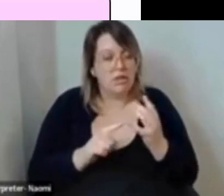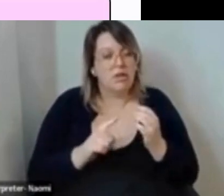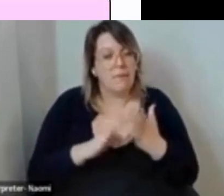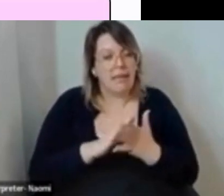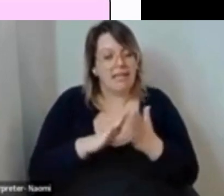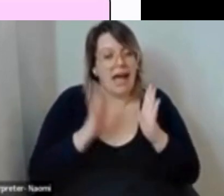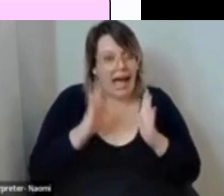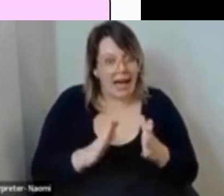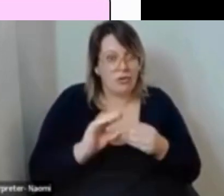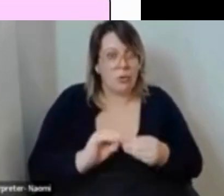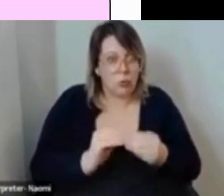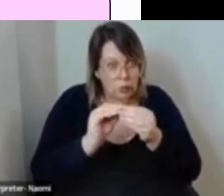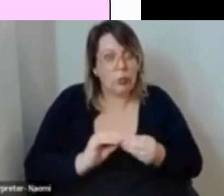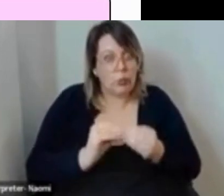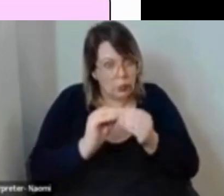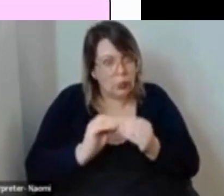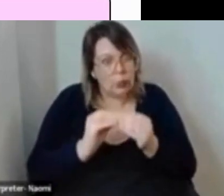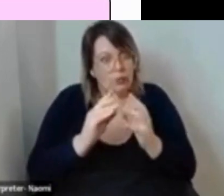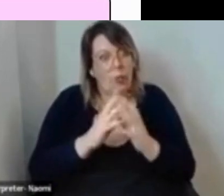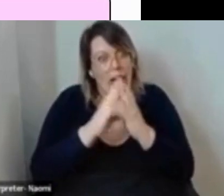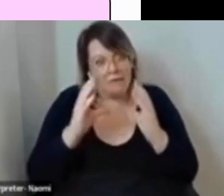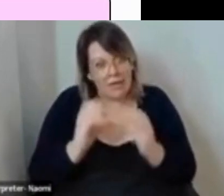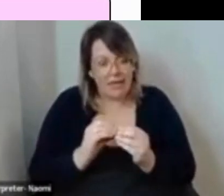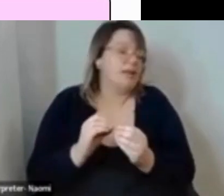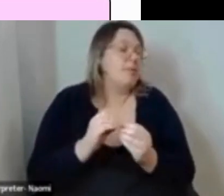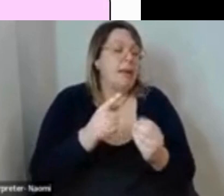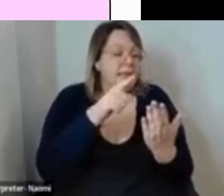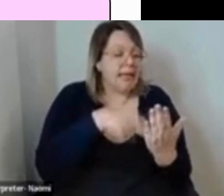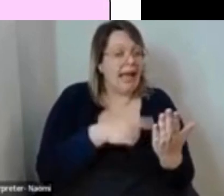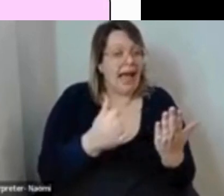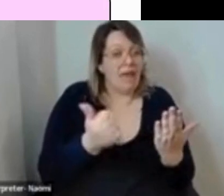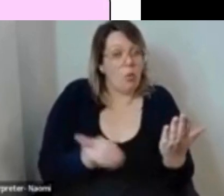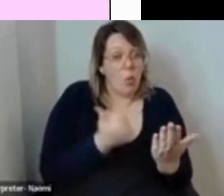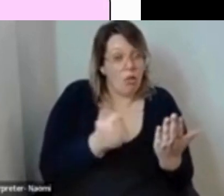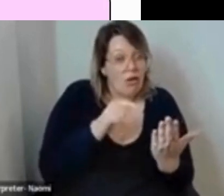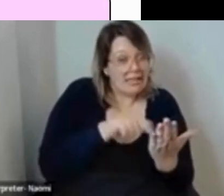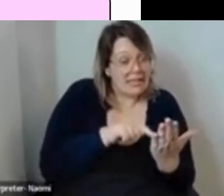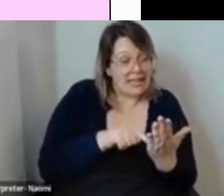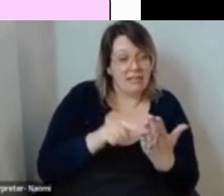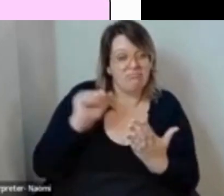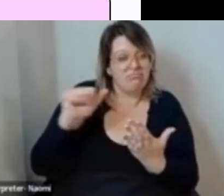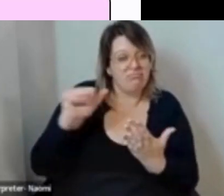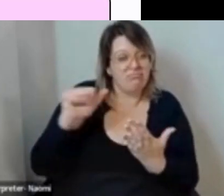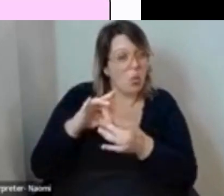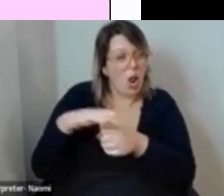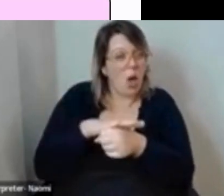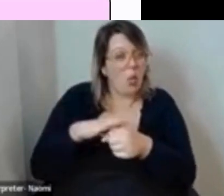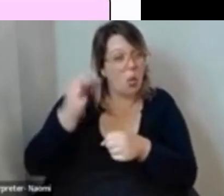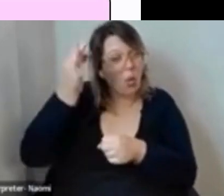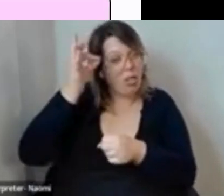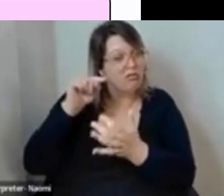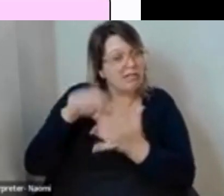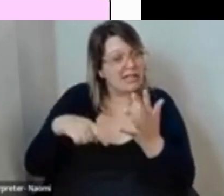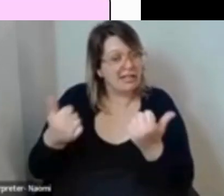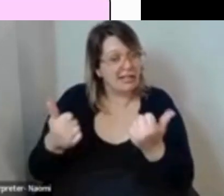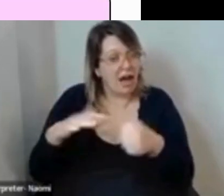and produce hub-wide versions of everything if there are acceptable plans or documents on a local authority level which contain what is